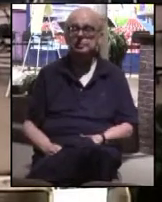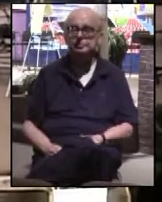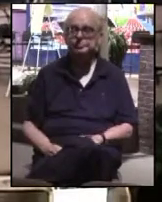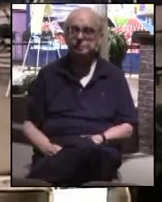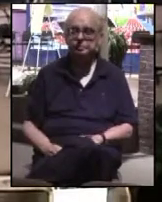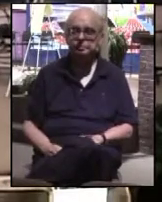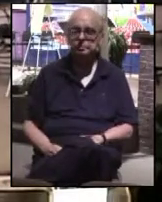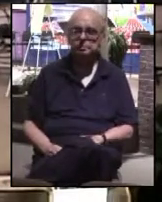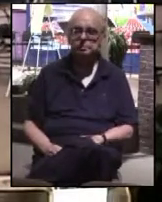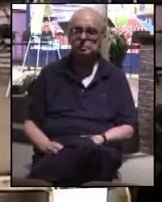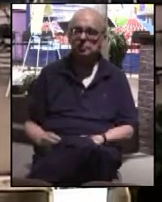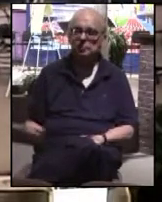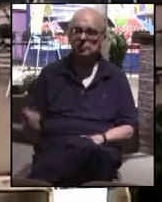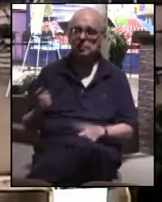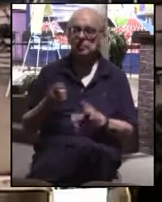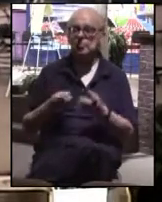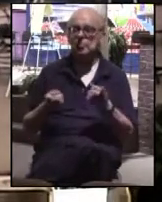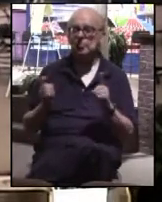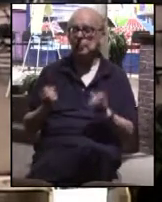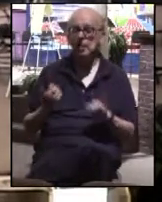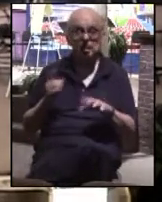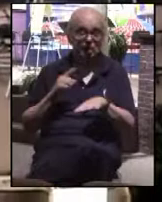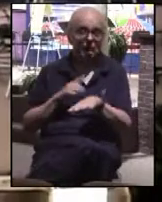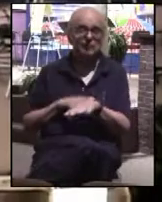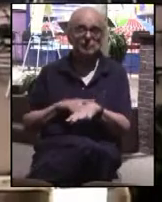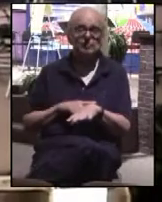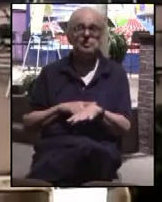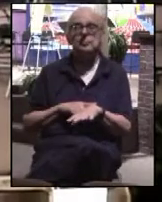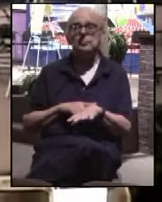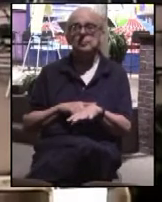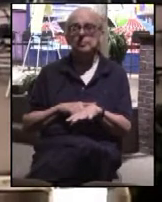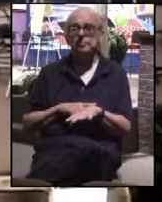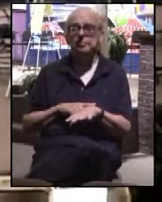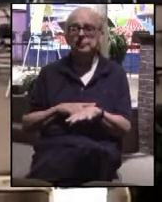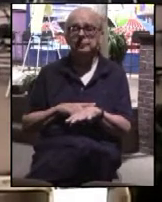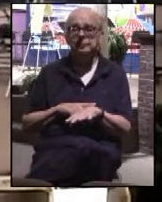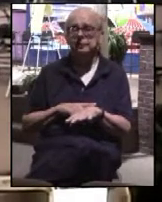and so what happens a lot of times is is this